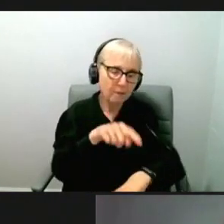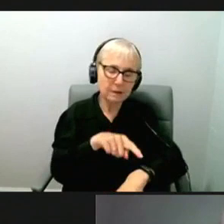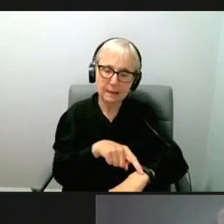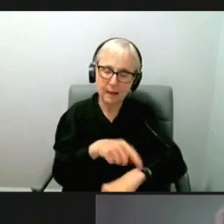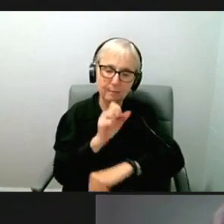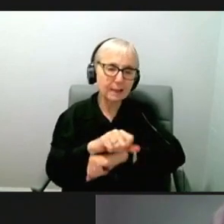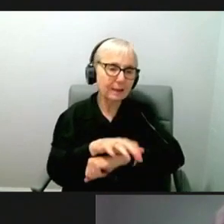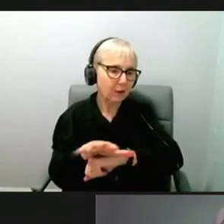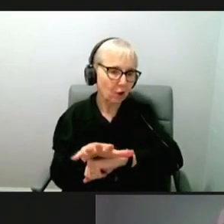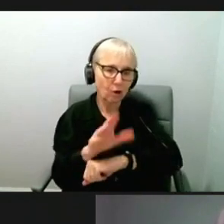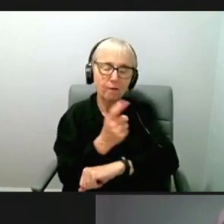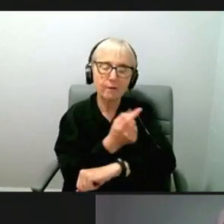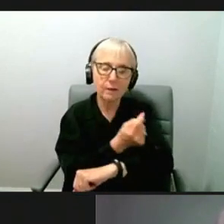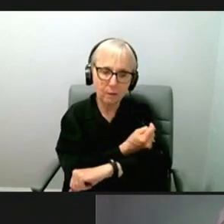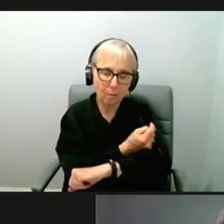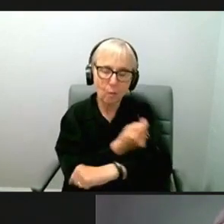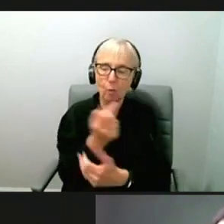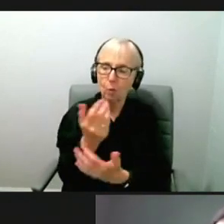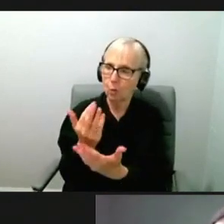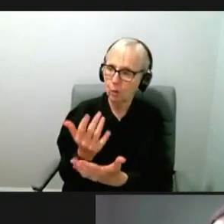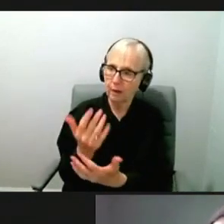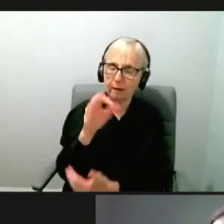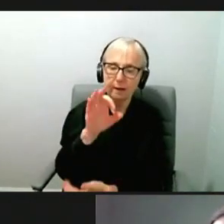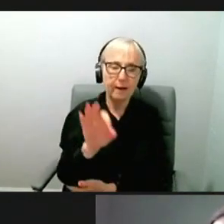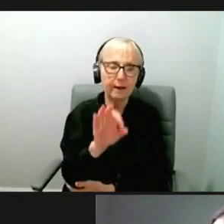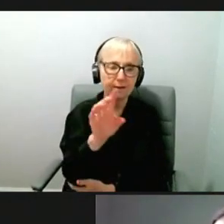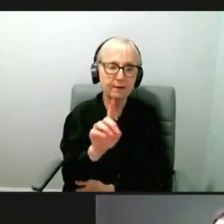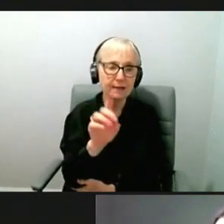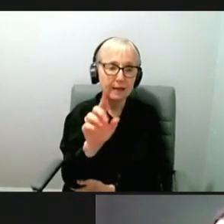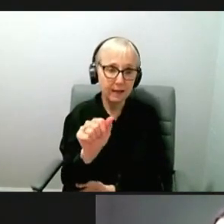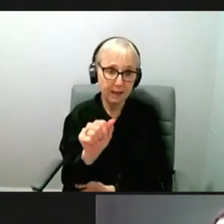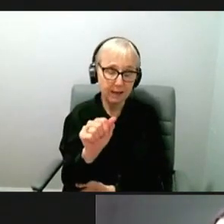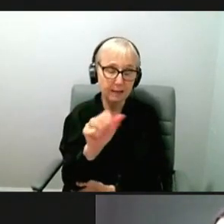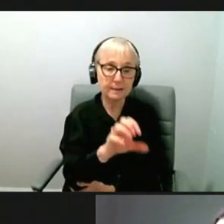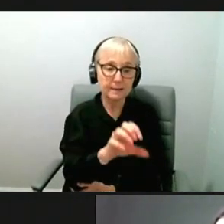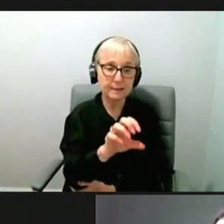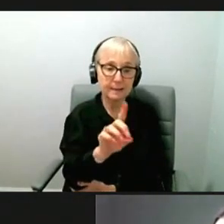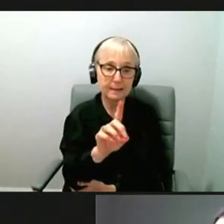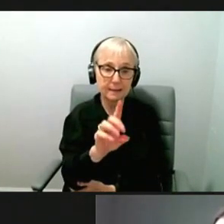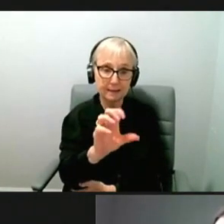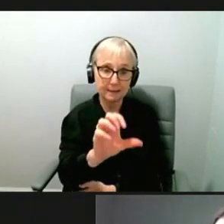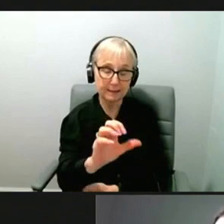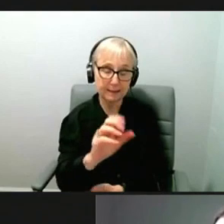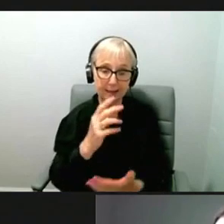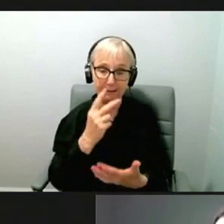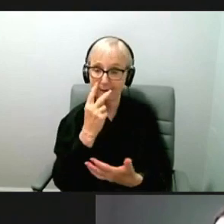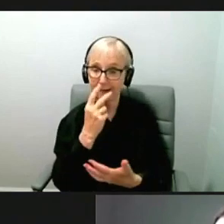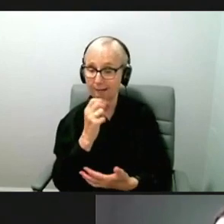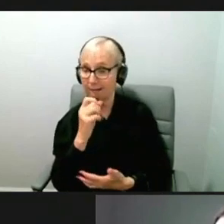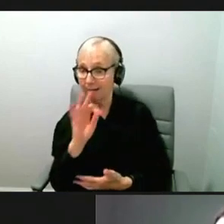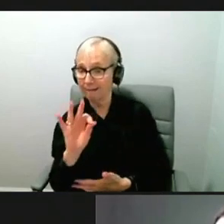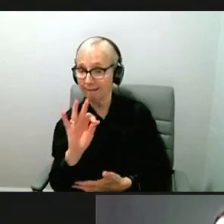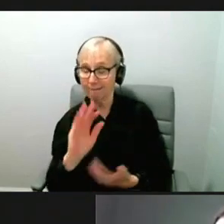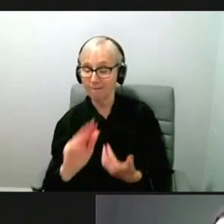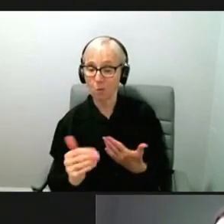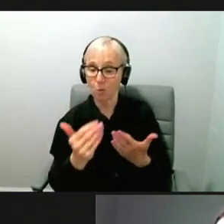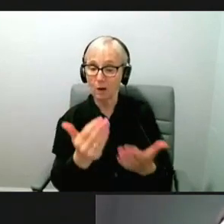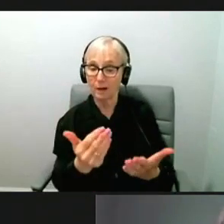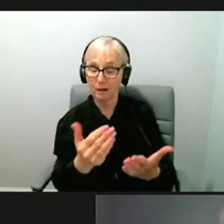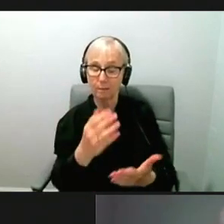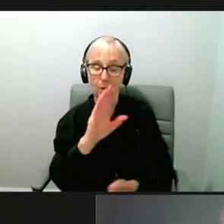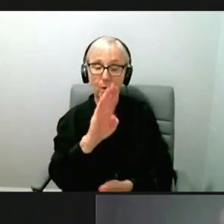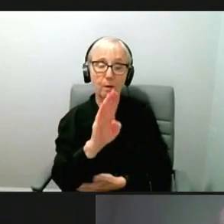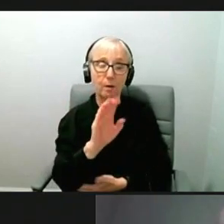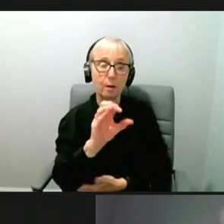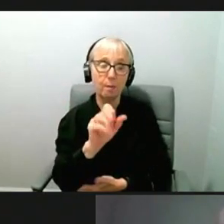to hear more from the FDA and the CDC about whether there will be a recommendation for a booster. I